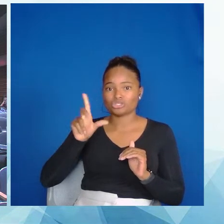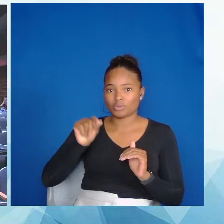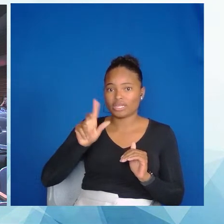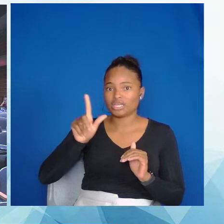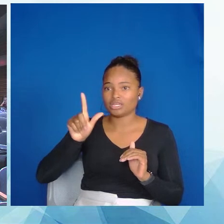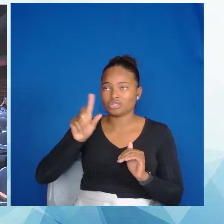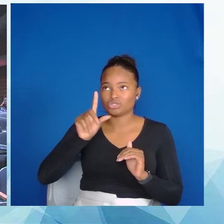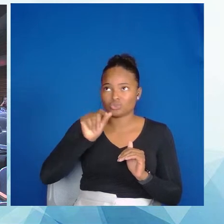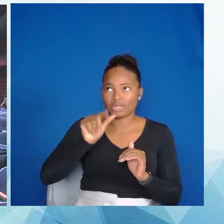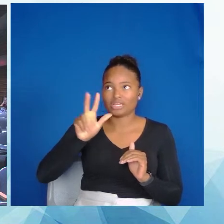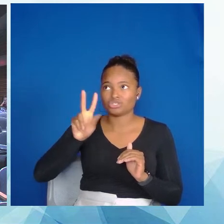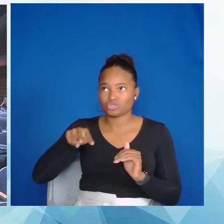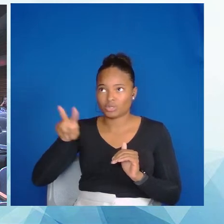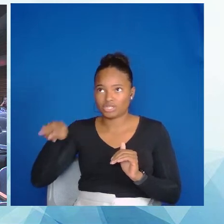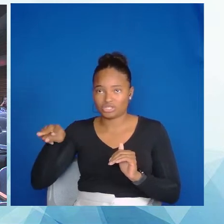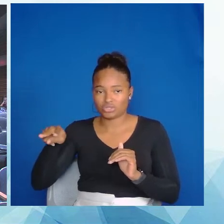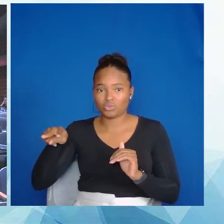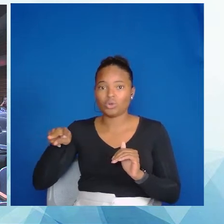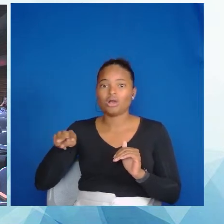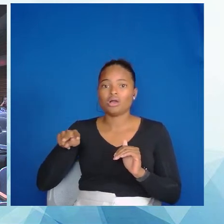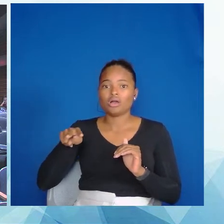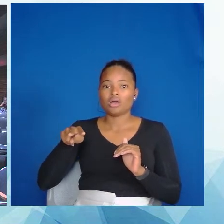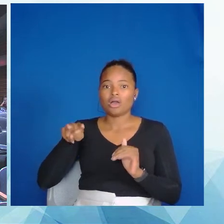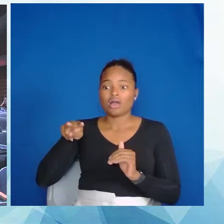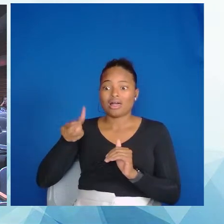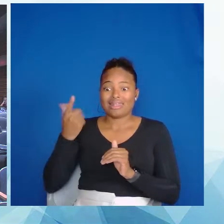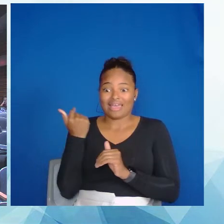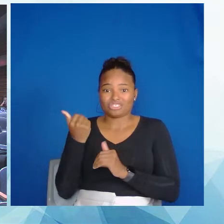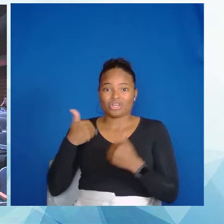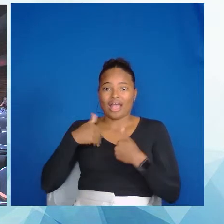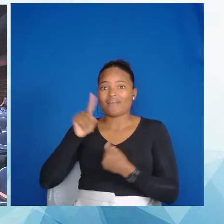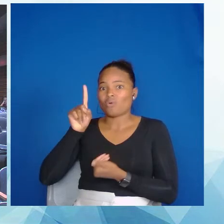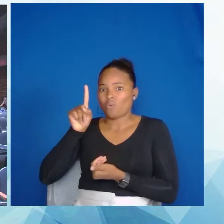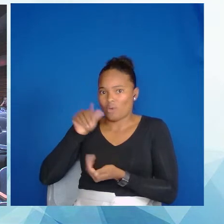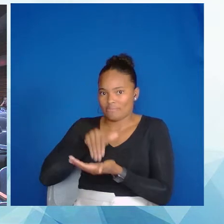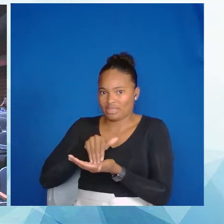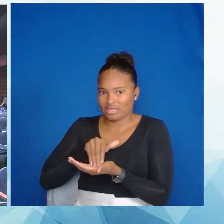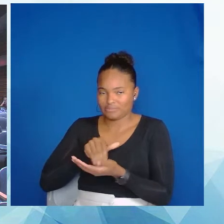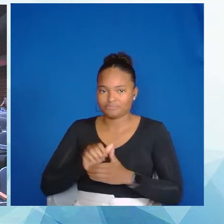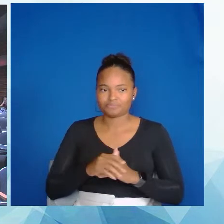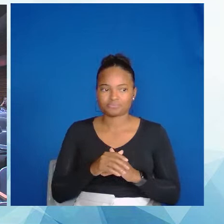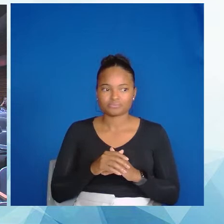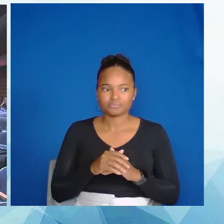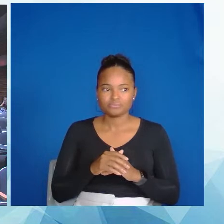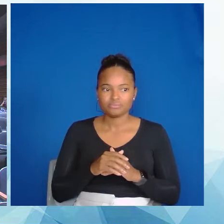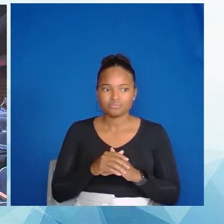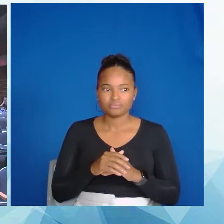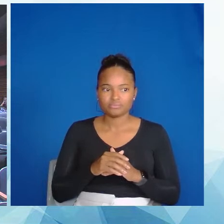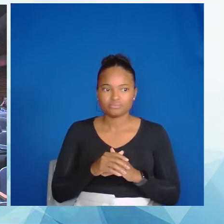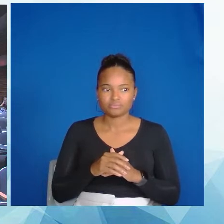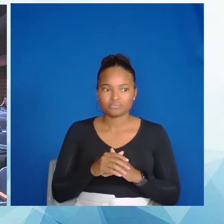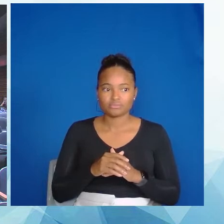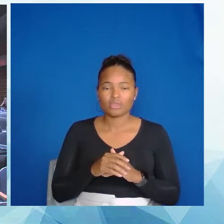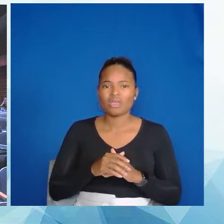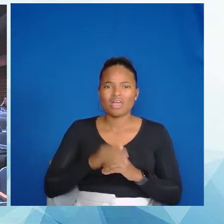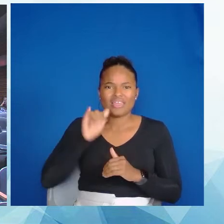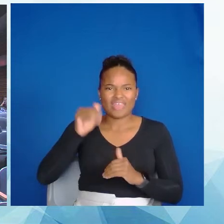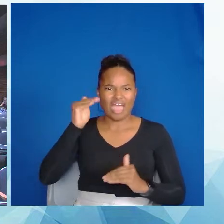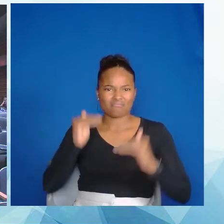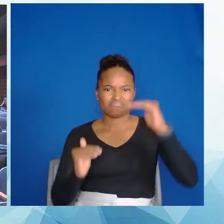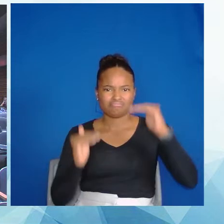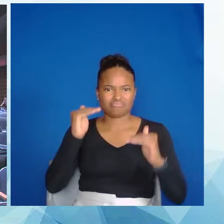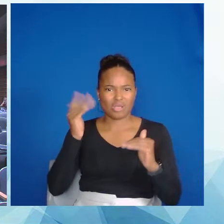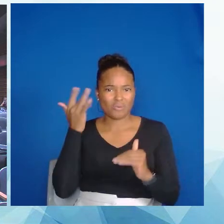million. The major difference is the decrease in receipt of the institutional voucher because of the implementation of the new